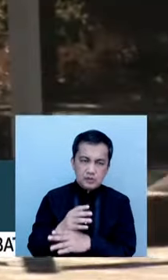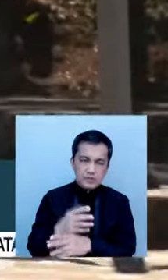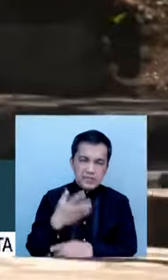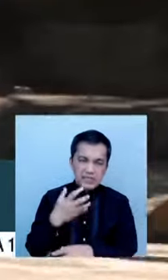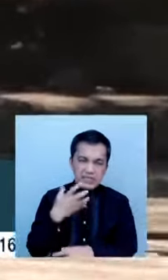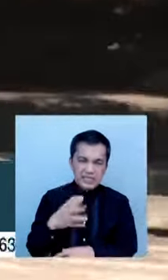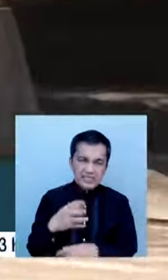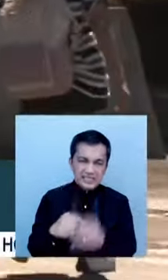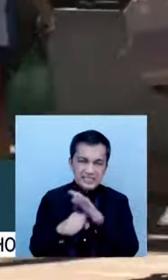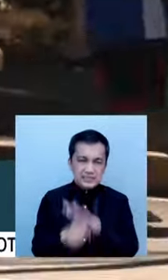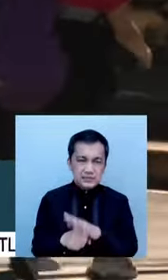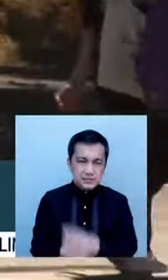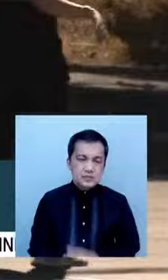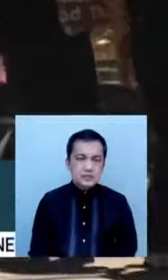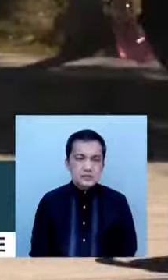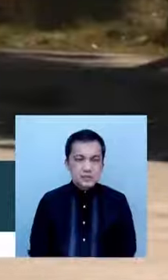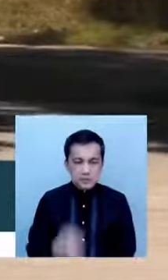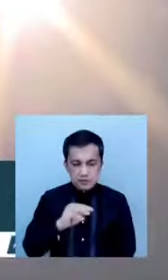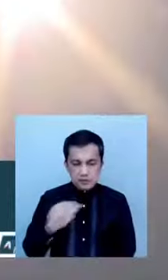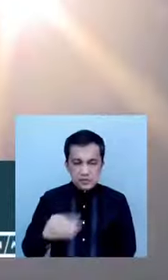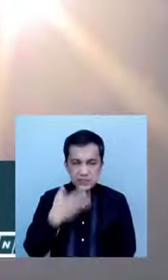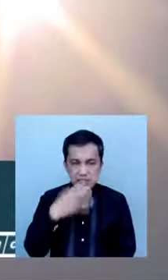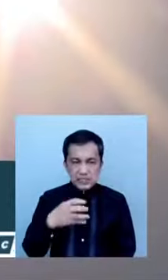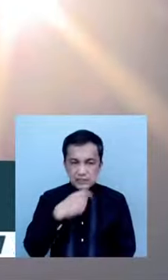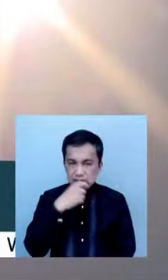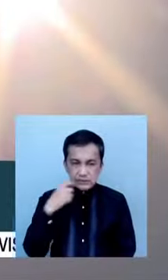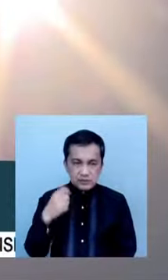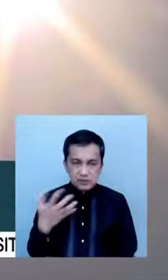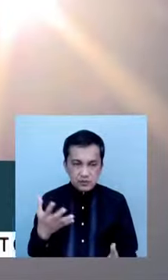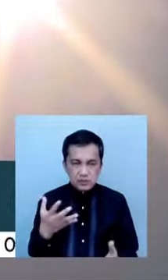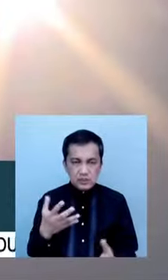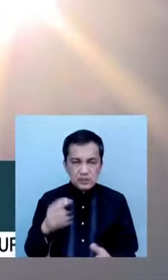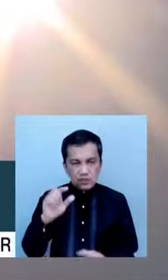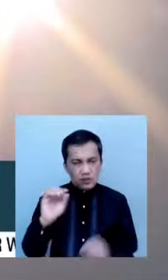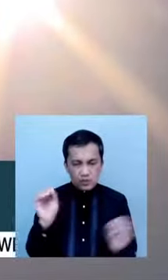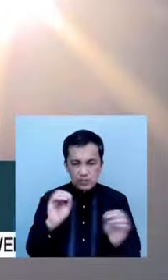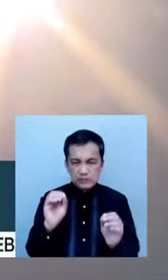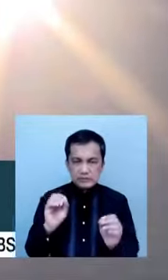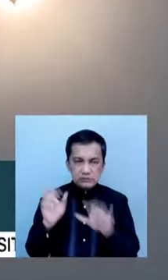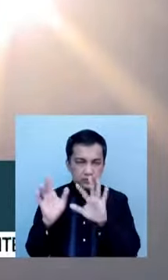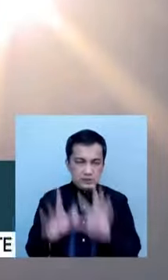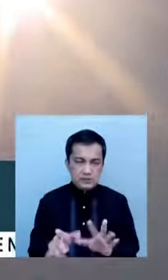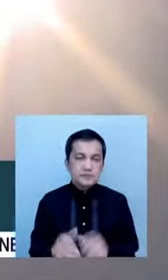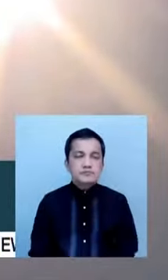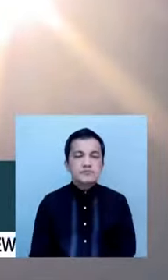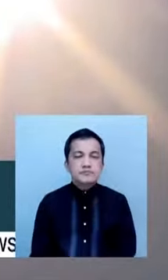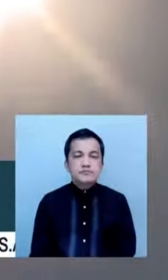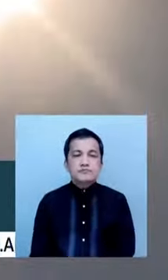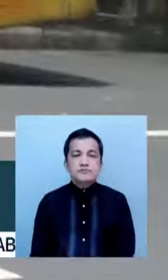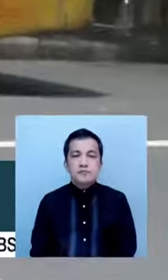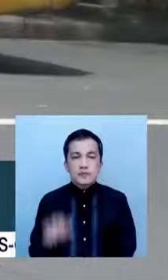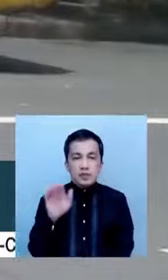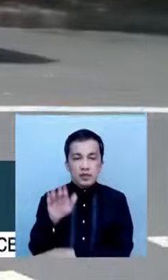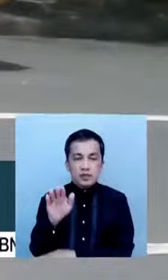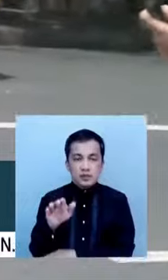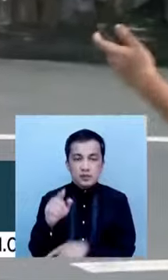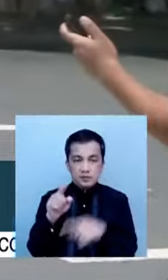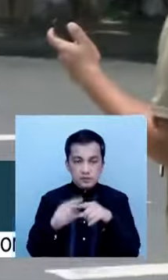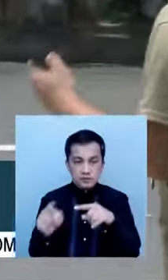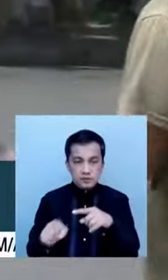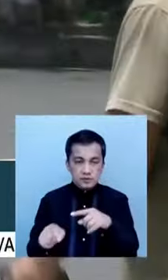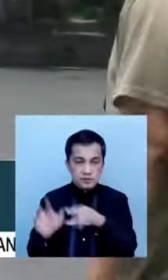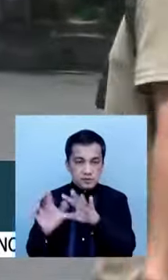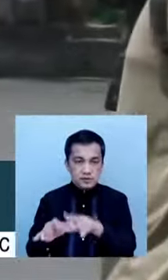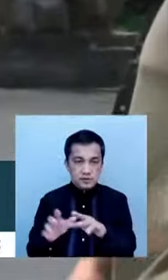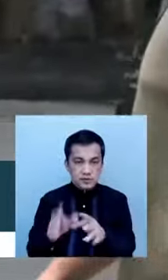Metro Manila will be hot and dry with no to very little chance of rain today. Afternoon thunderstorms may be experienced in some areas